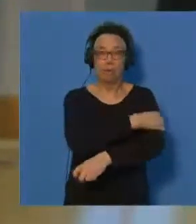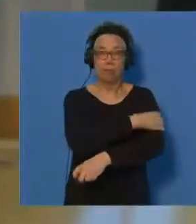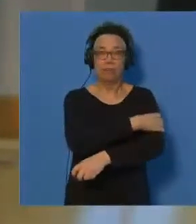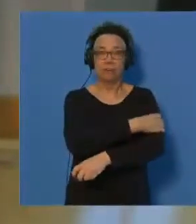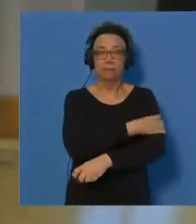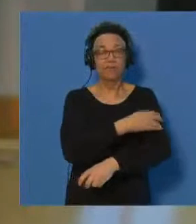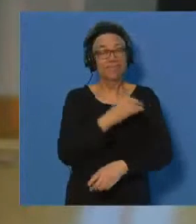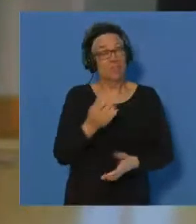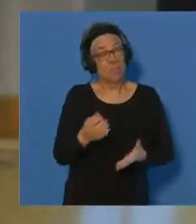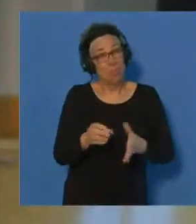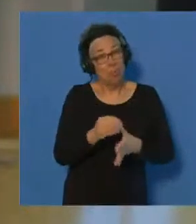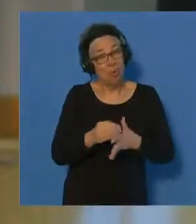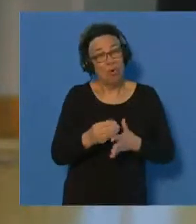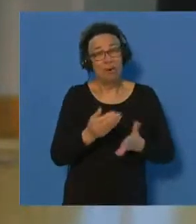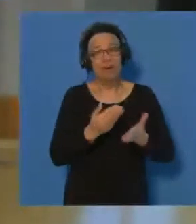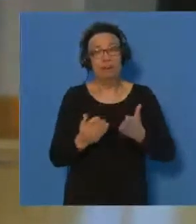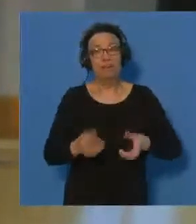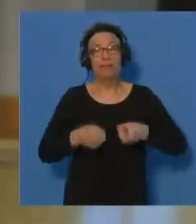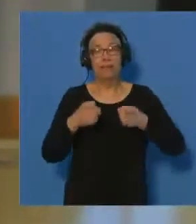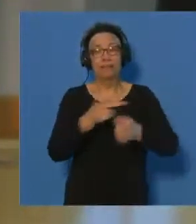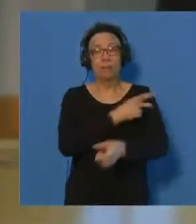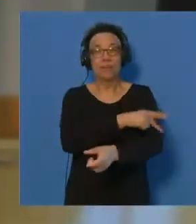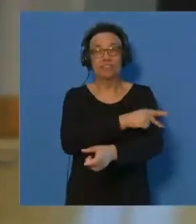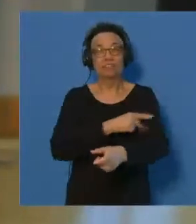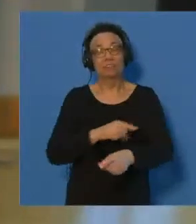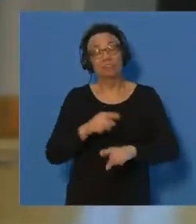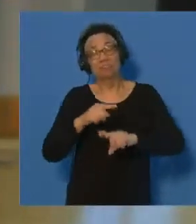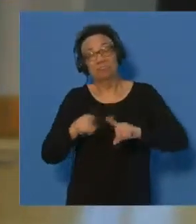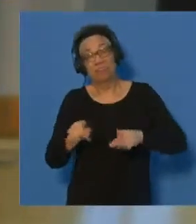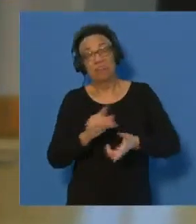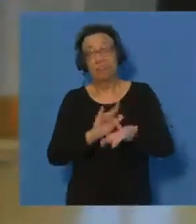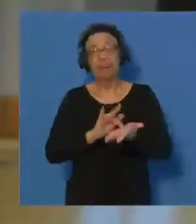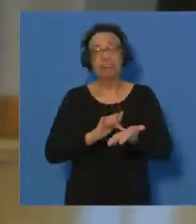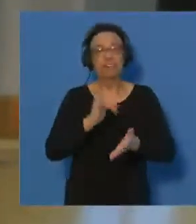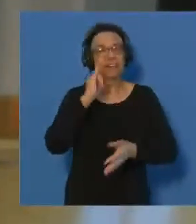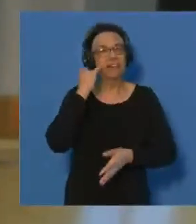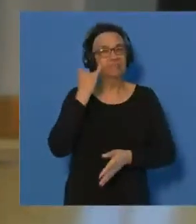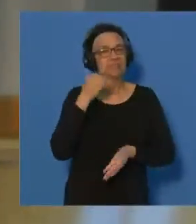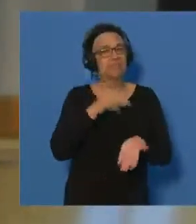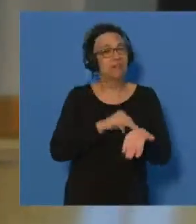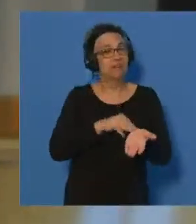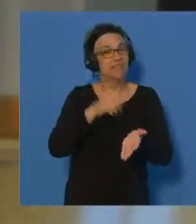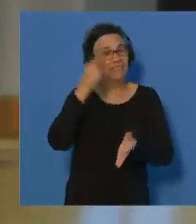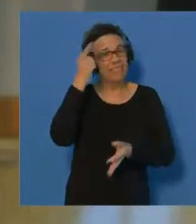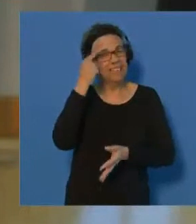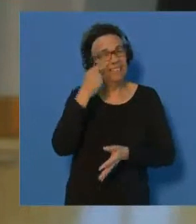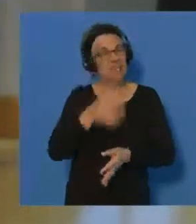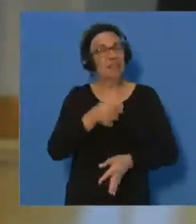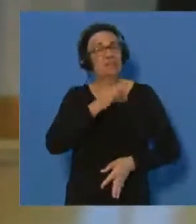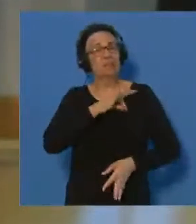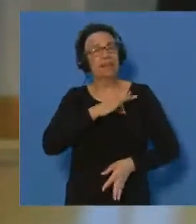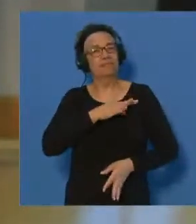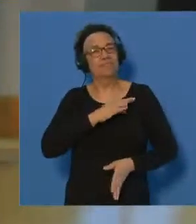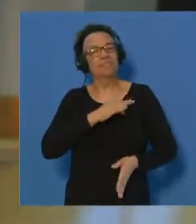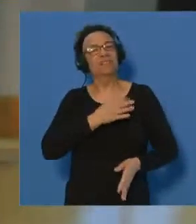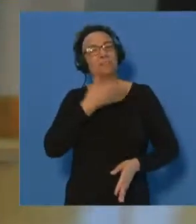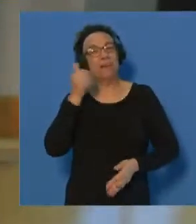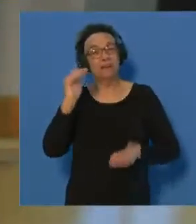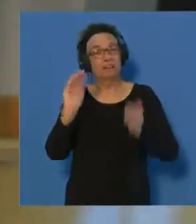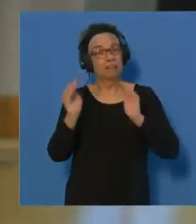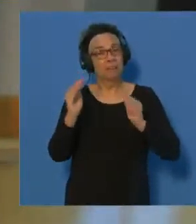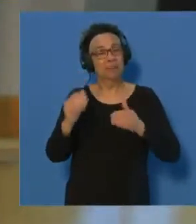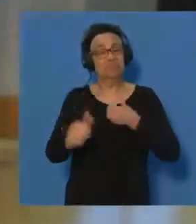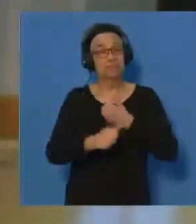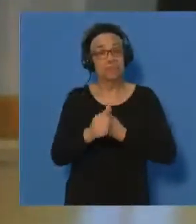be offered other medications if a physician believes the potential benefits outweigh the risk based on limited